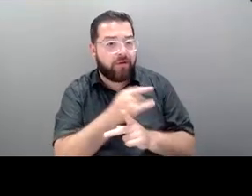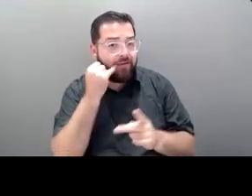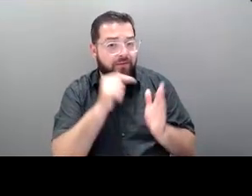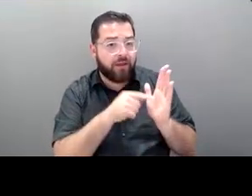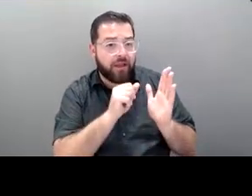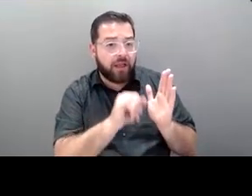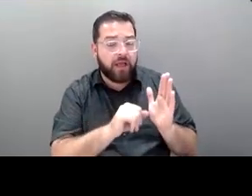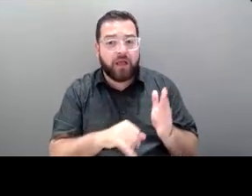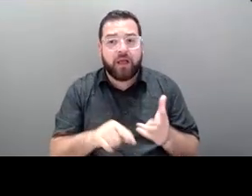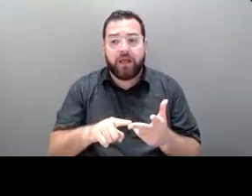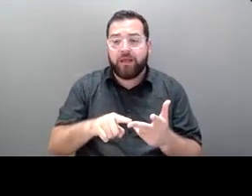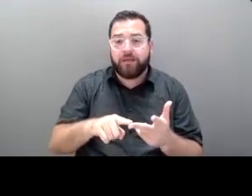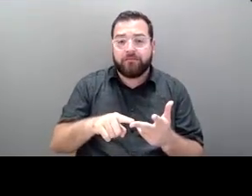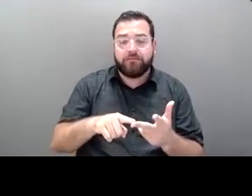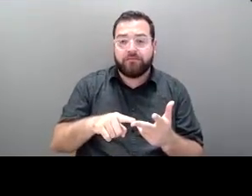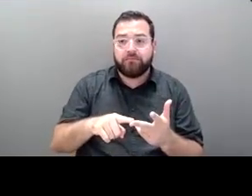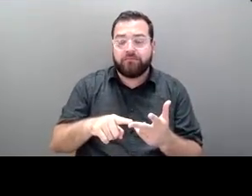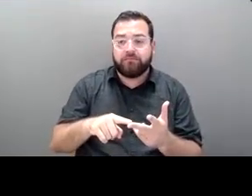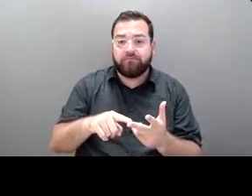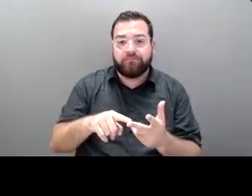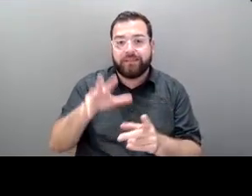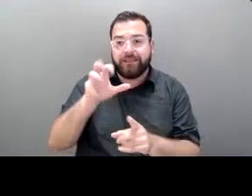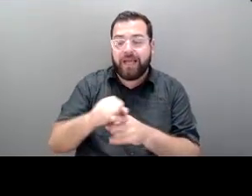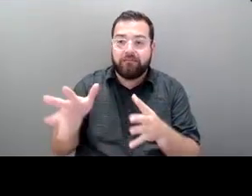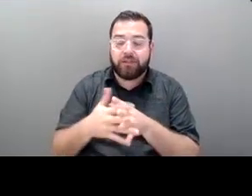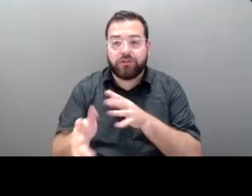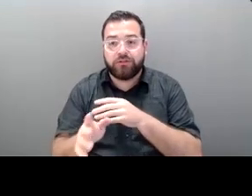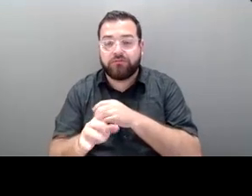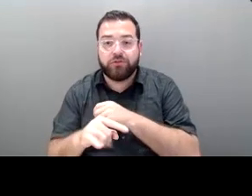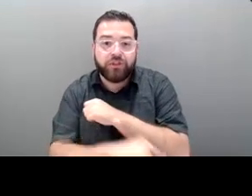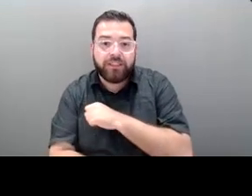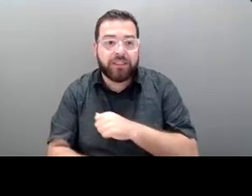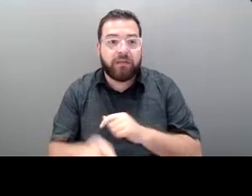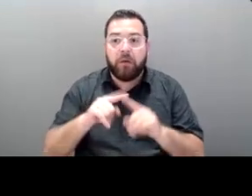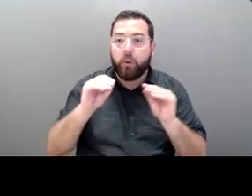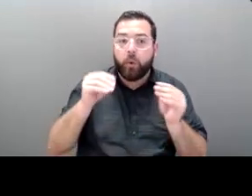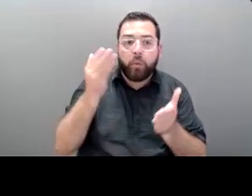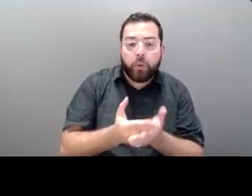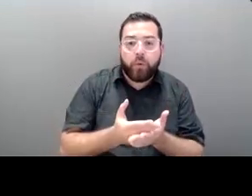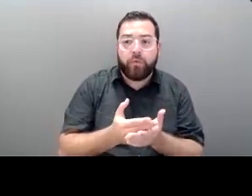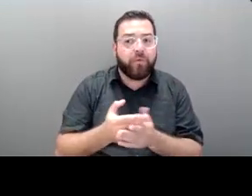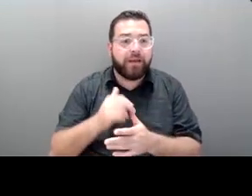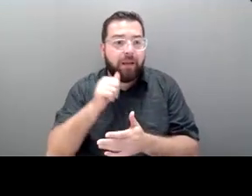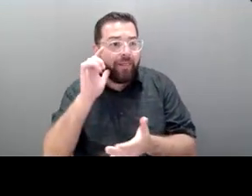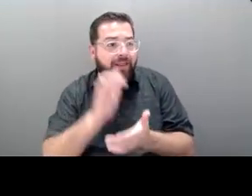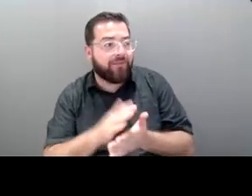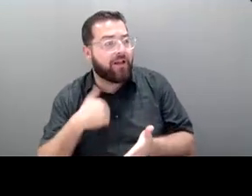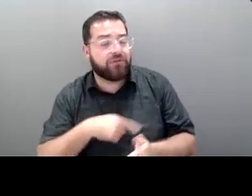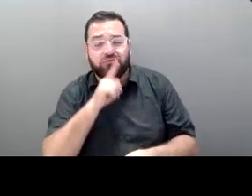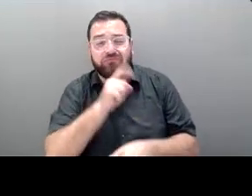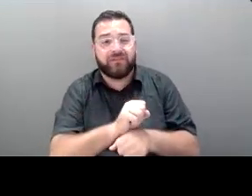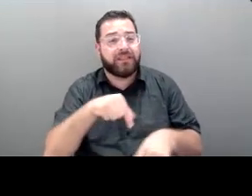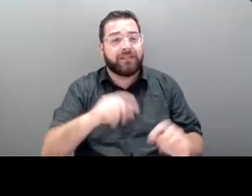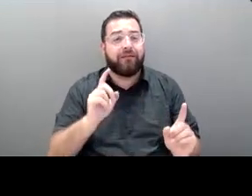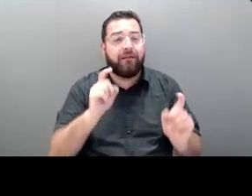when AI is being used and then not have proof and then not be believed. And this is really a complicated new competency,